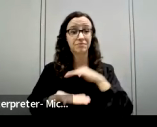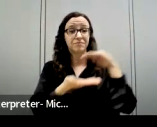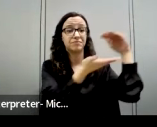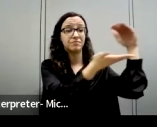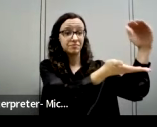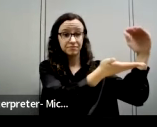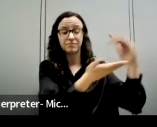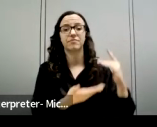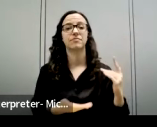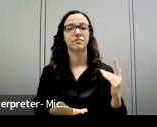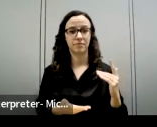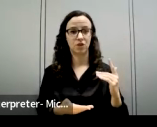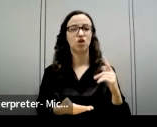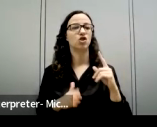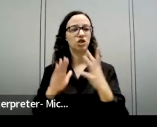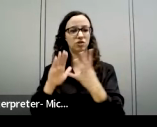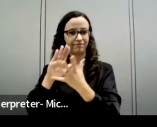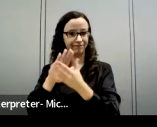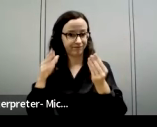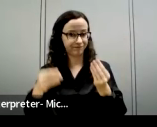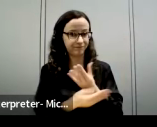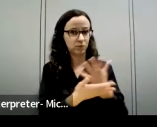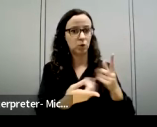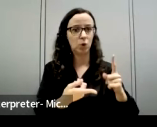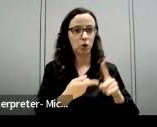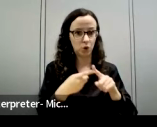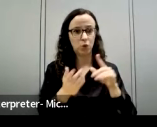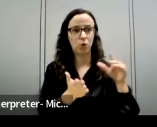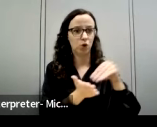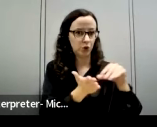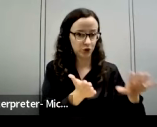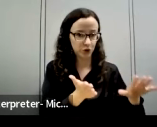You're just now redistributing to your classmates or